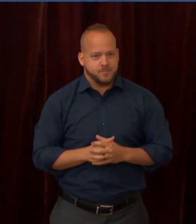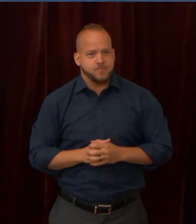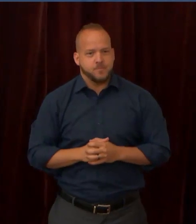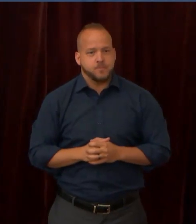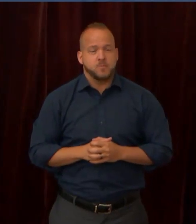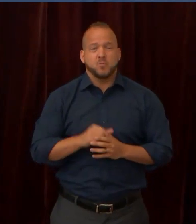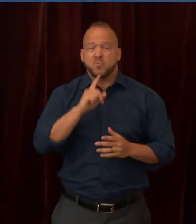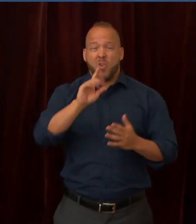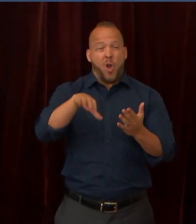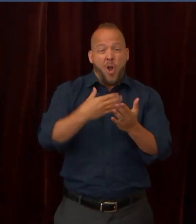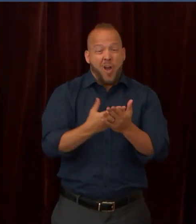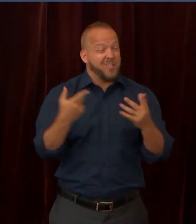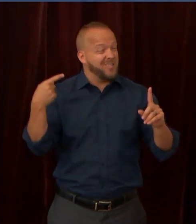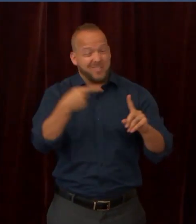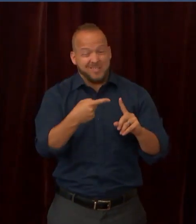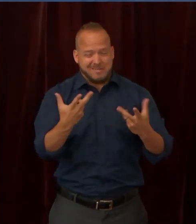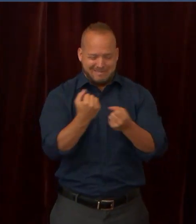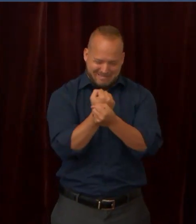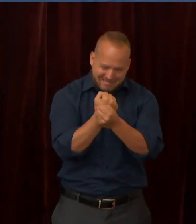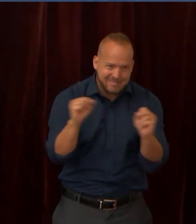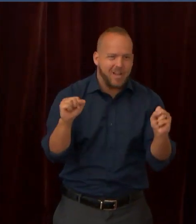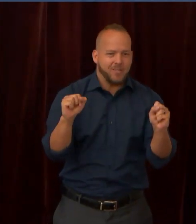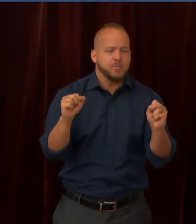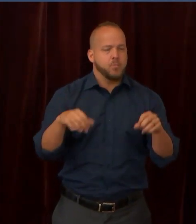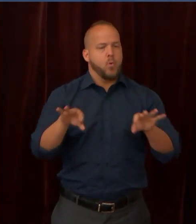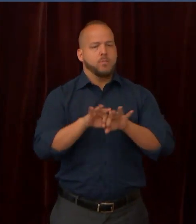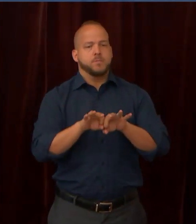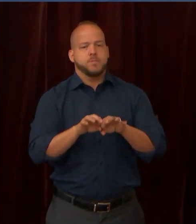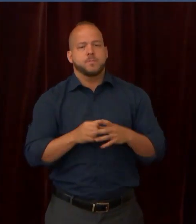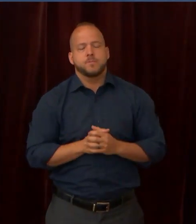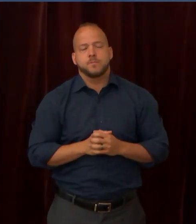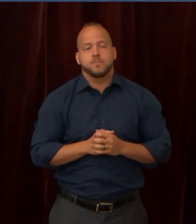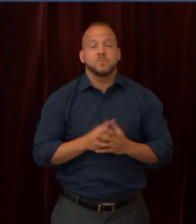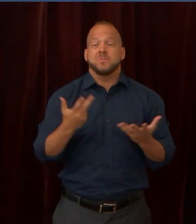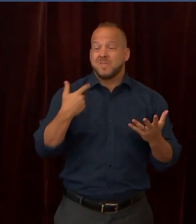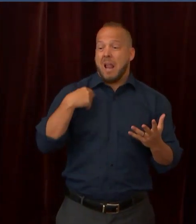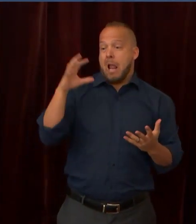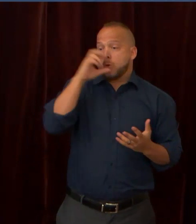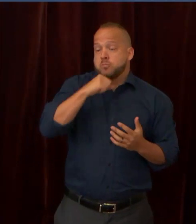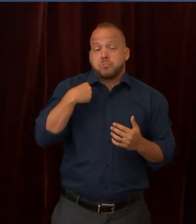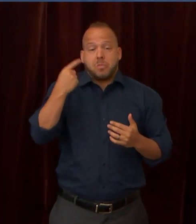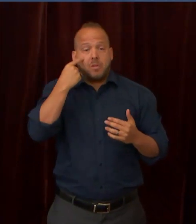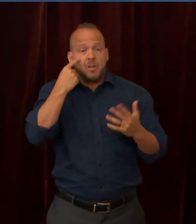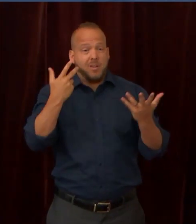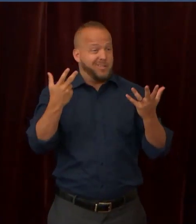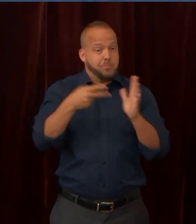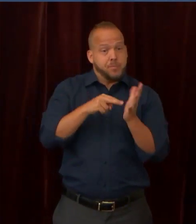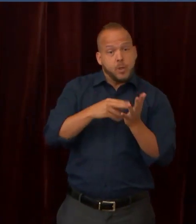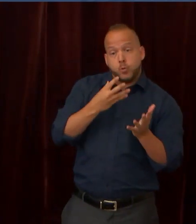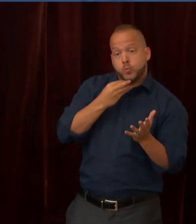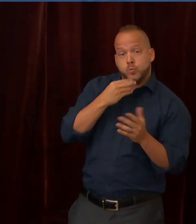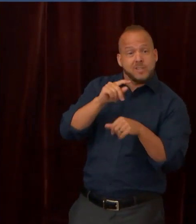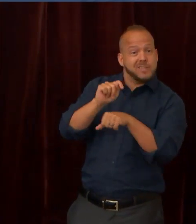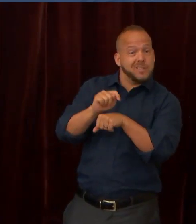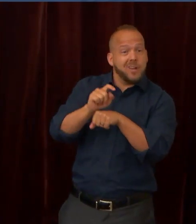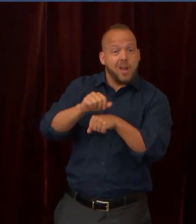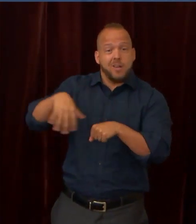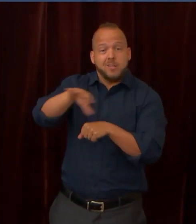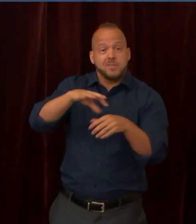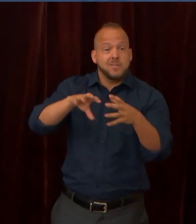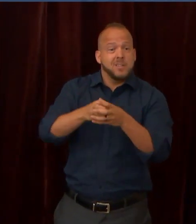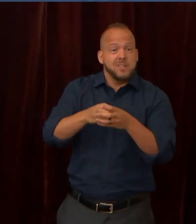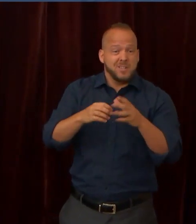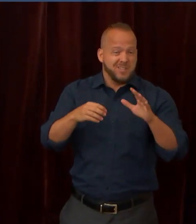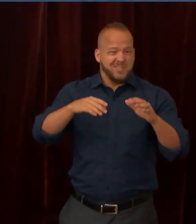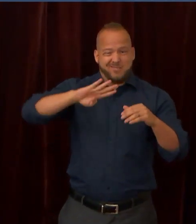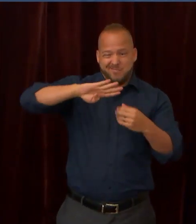I imagine the news will similarly be received with great happiness by our sister communities around the state, especially with the timing of today's proclamation being just a